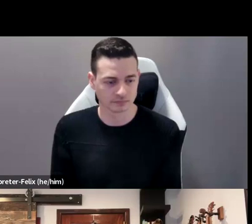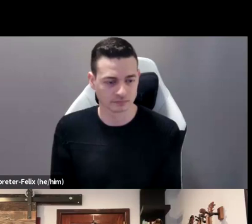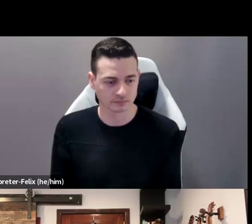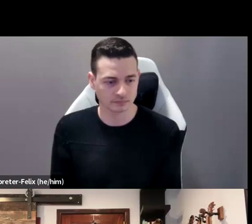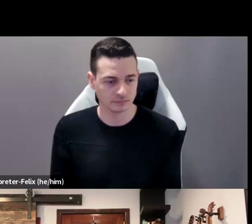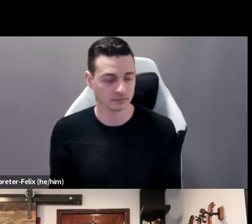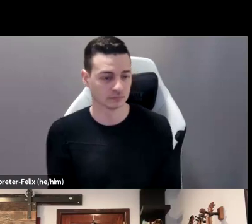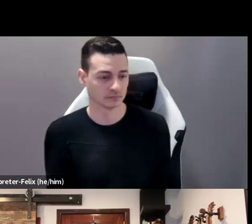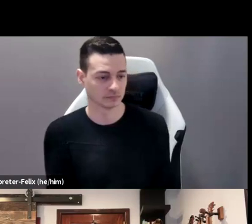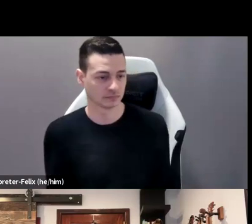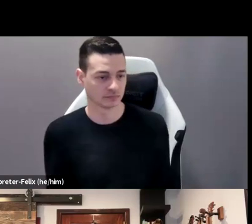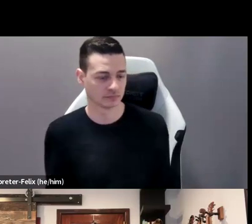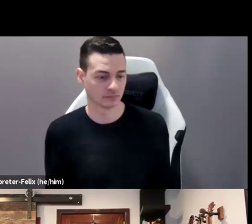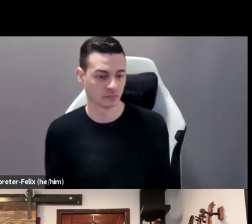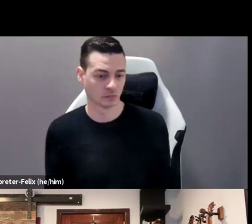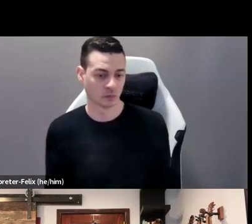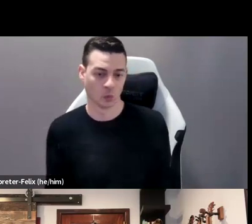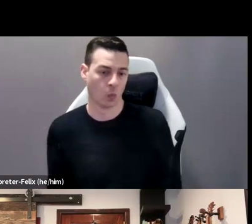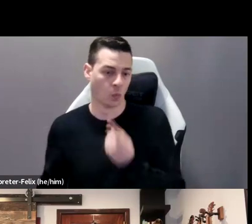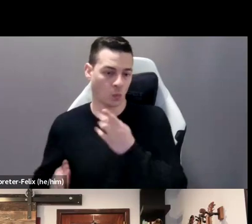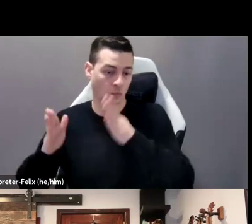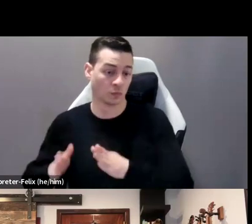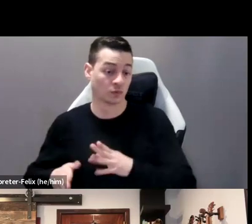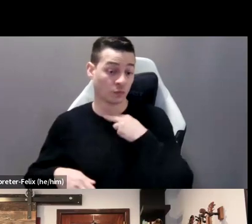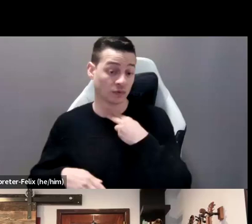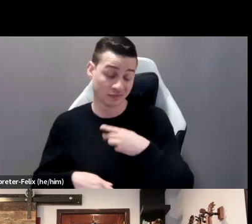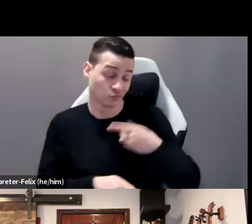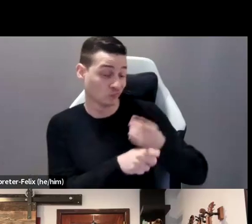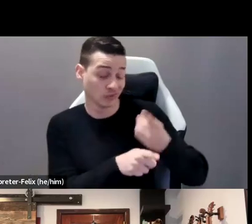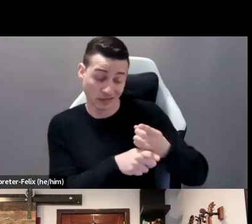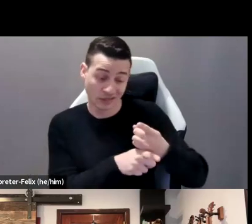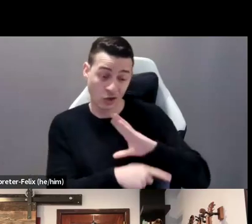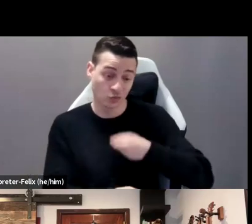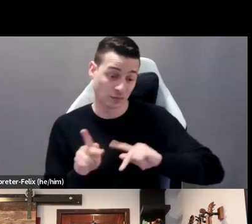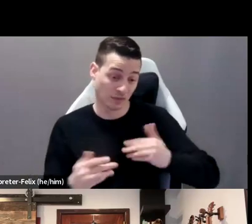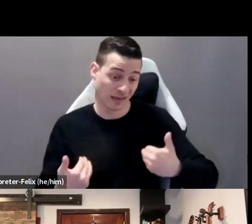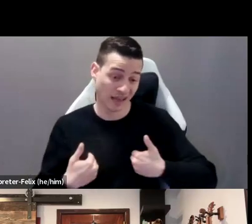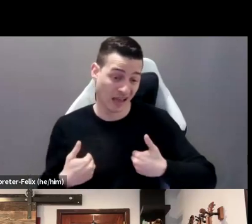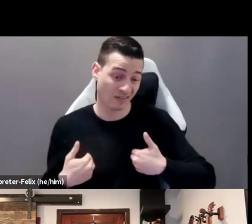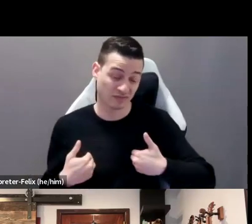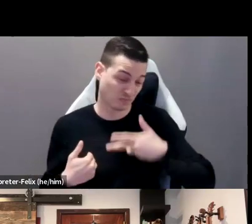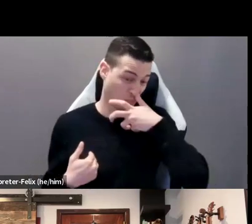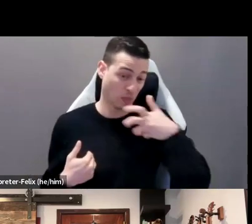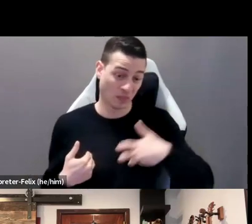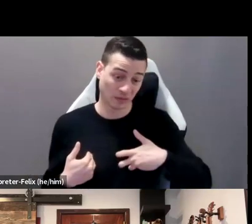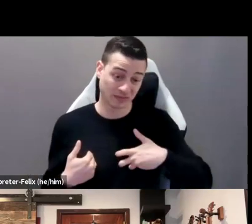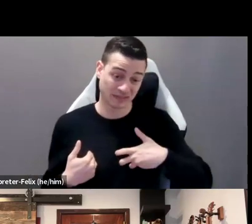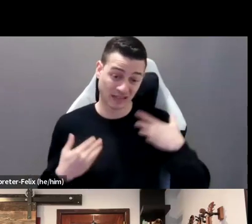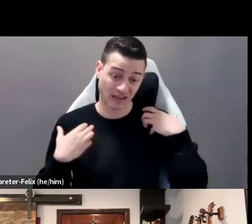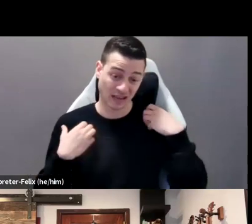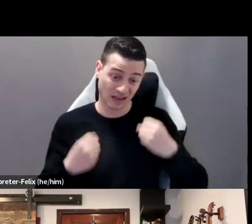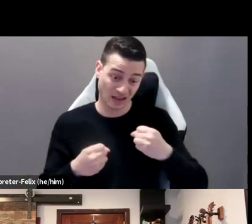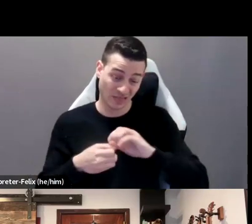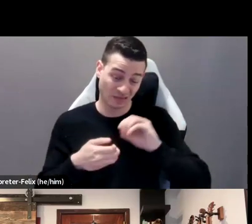Of trans people having poor health outcomes is true, but let's break that down a little bit because that's a very scary thing to say during a